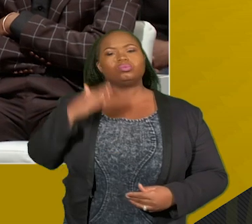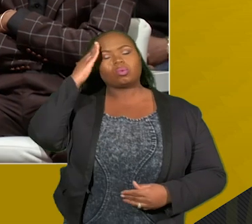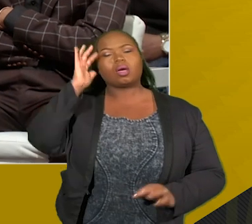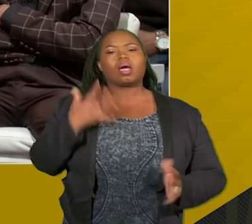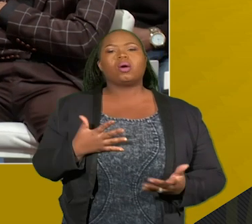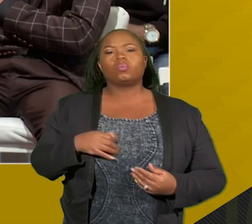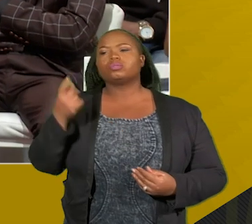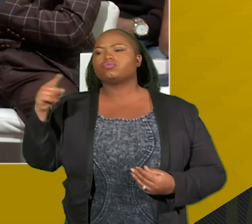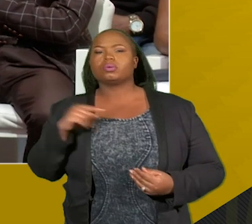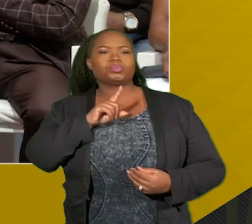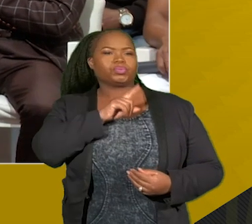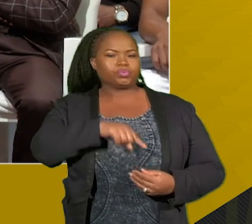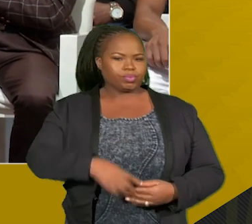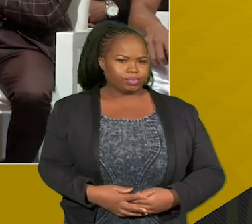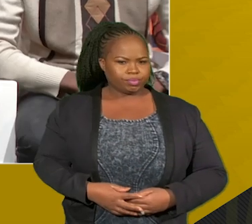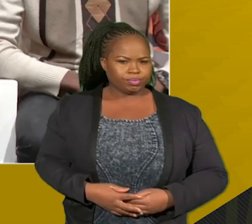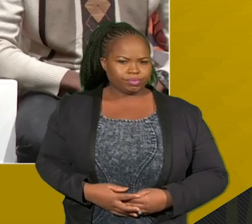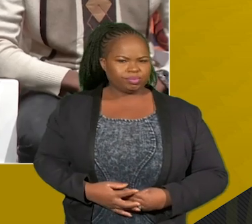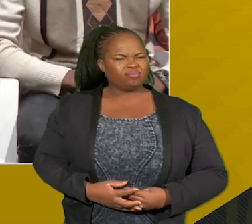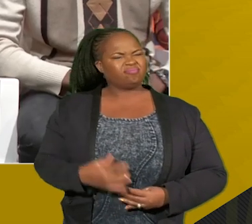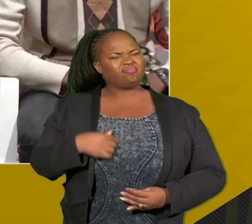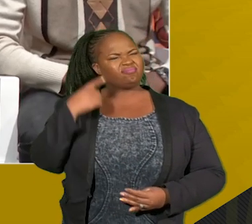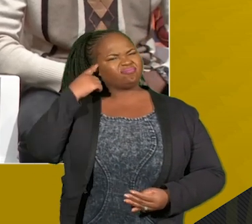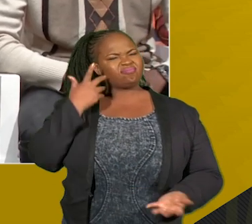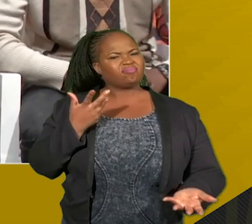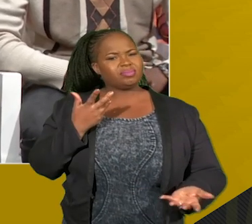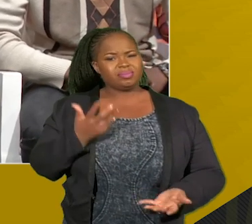what is wrong? When you talk about justified, I'm just asking myself,